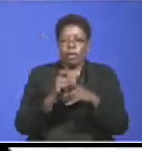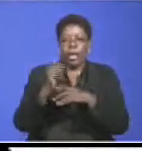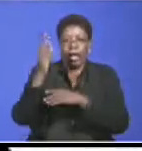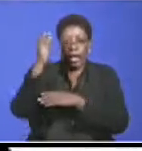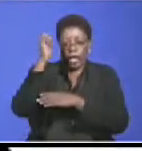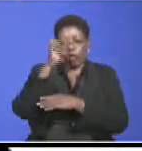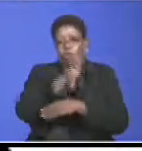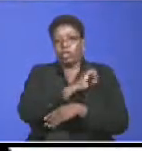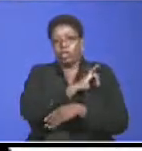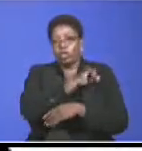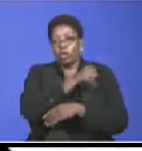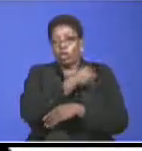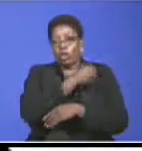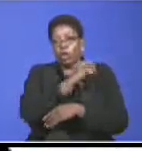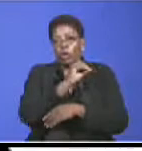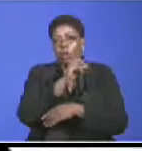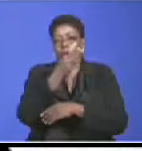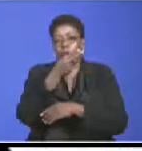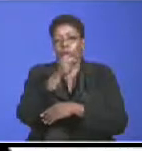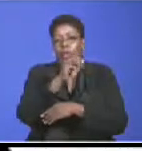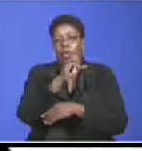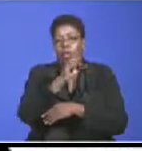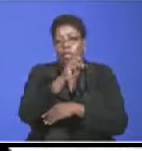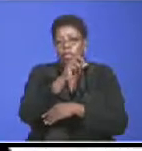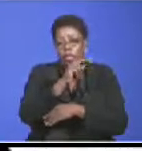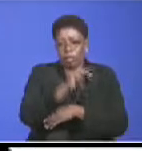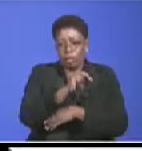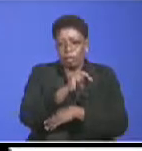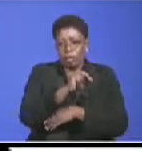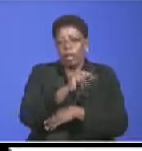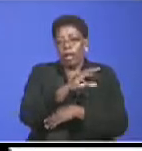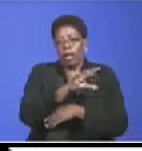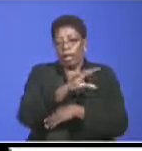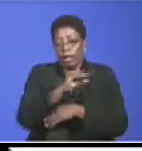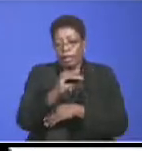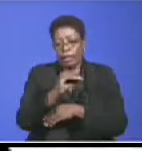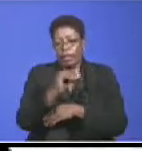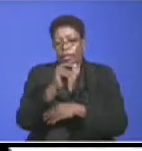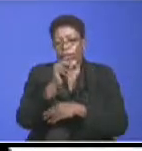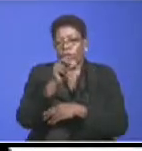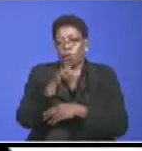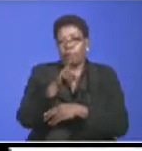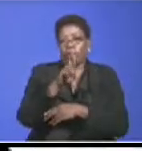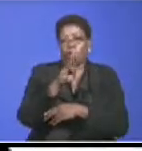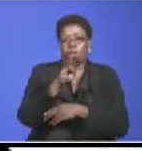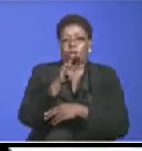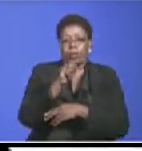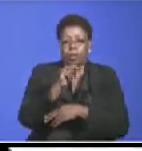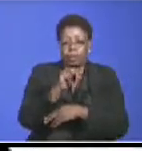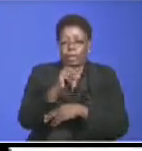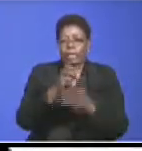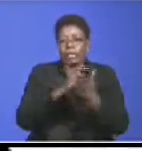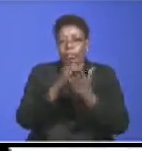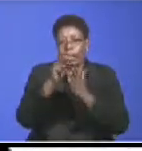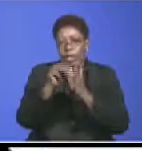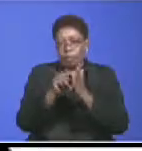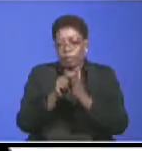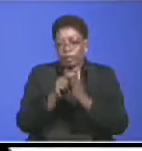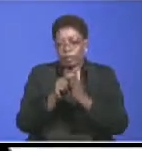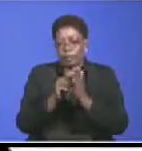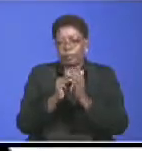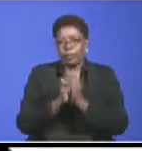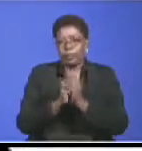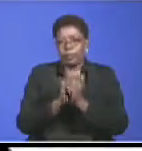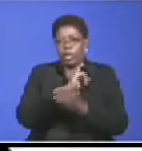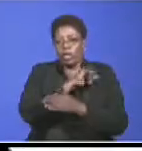Ellsworth Johnson, and the Ministry of Social Services and Urban Development. The event was held at the Elizabeth Estates Family Life Center.